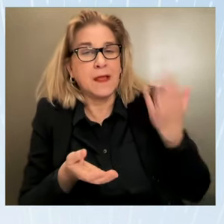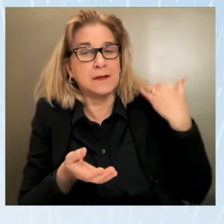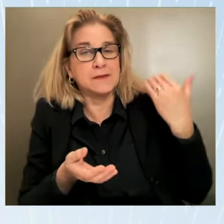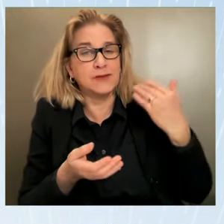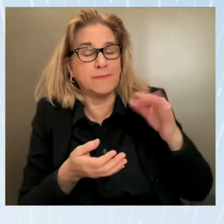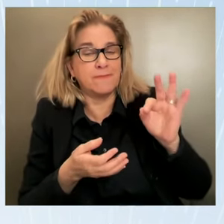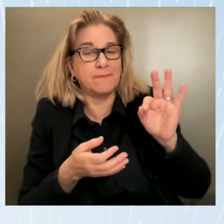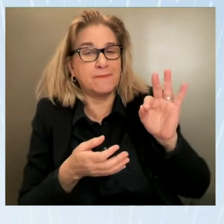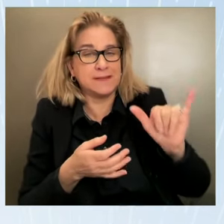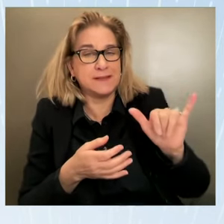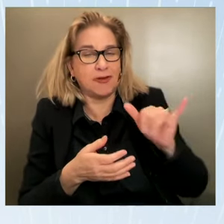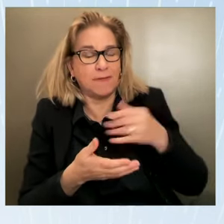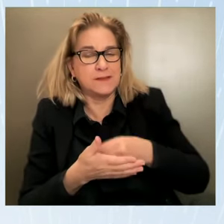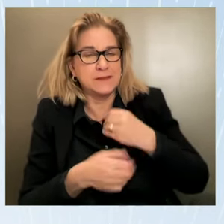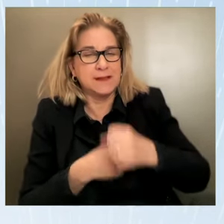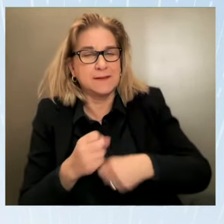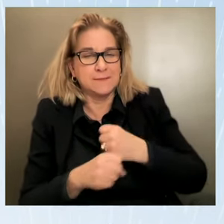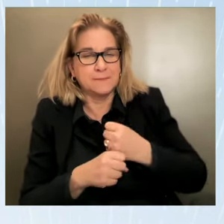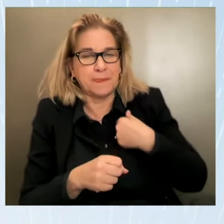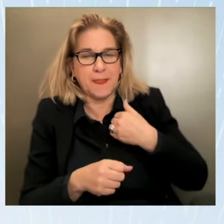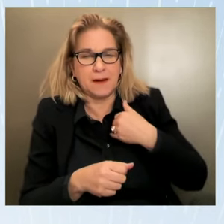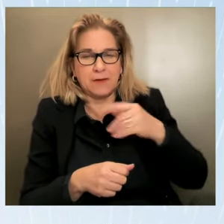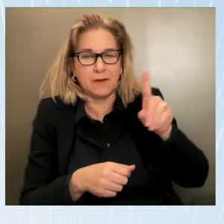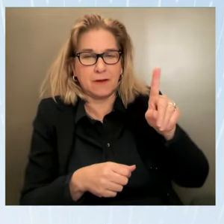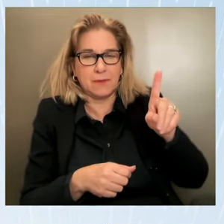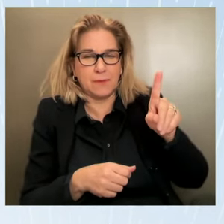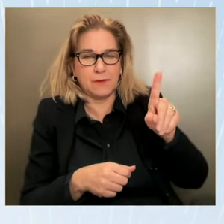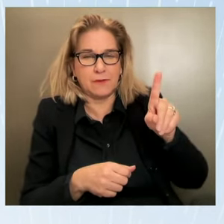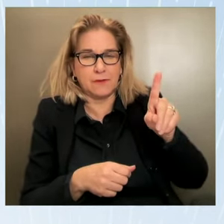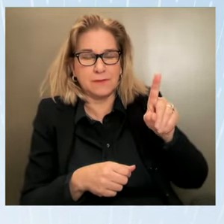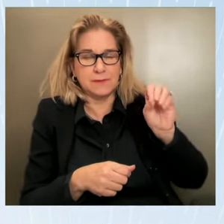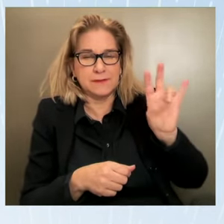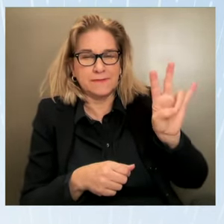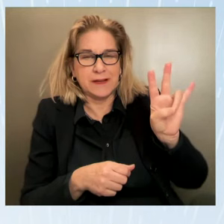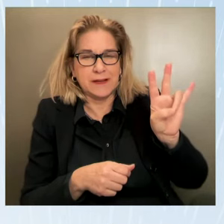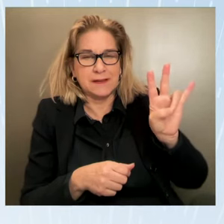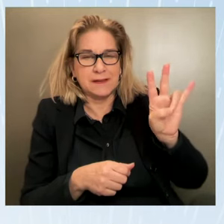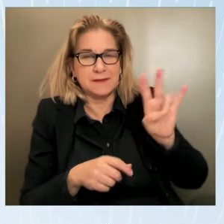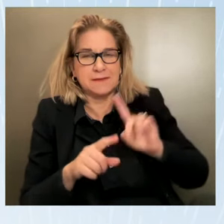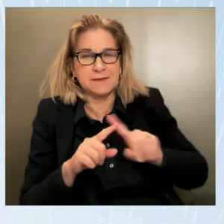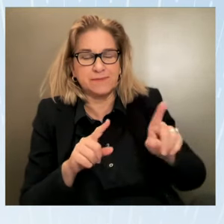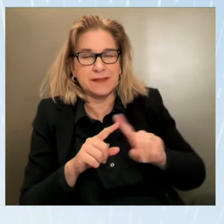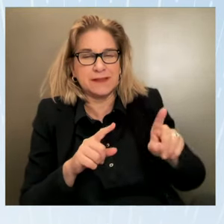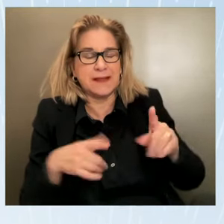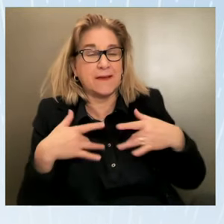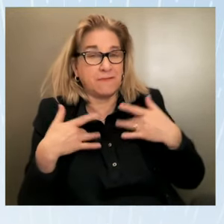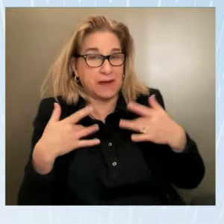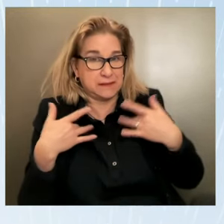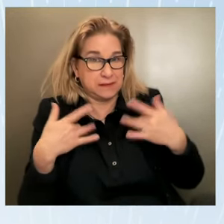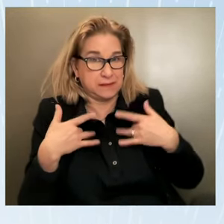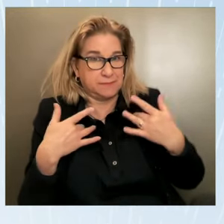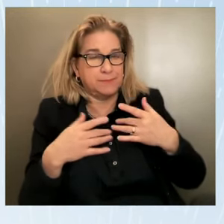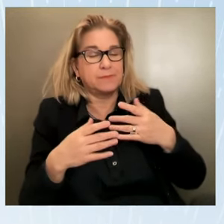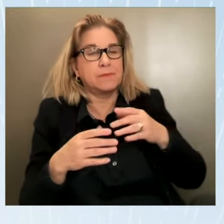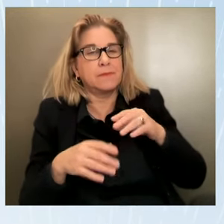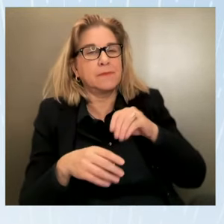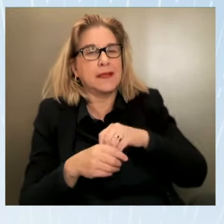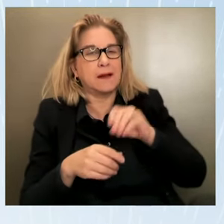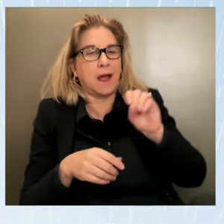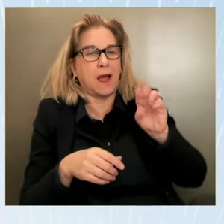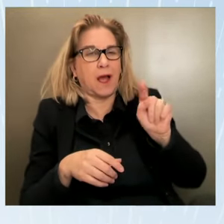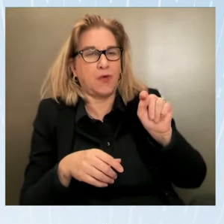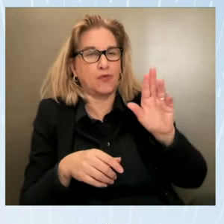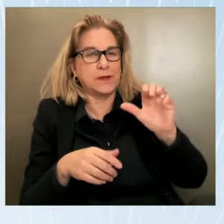107 different outreach events to, and actually with just about a little over